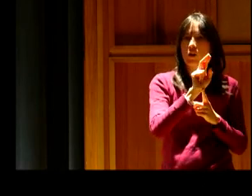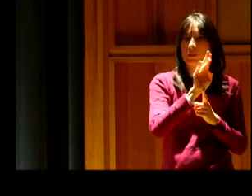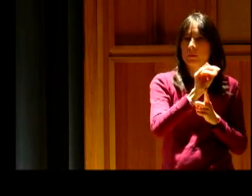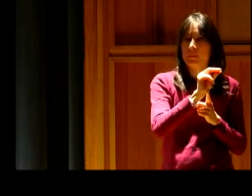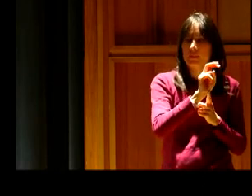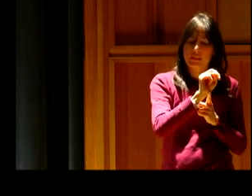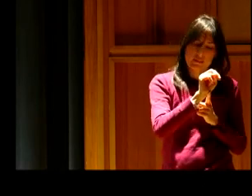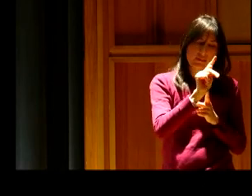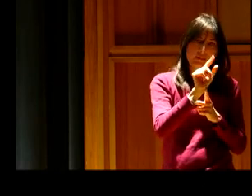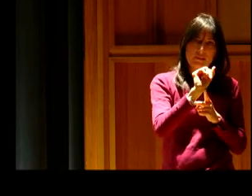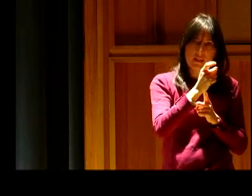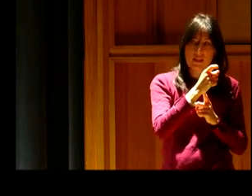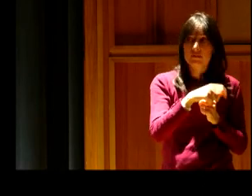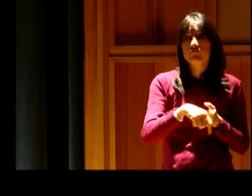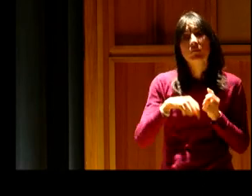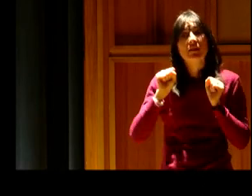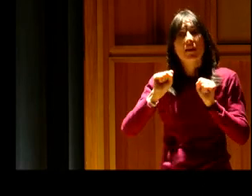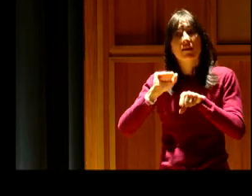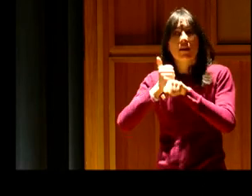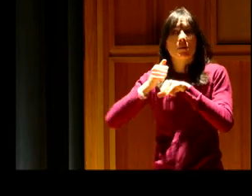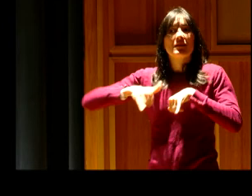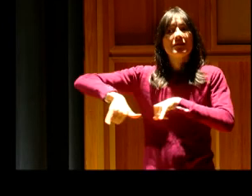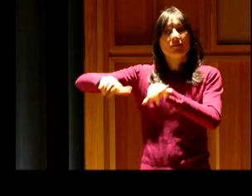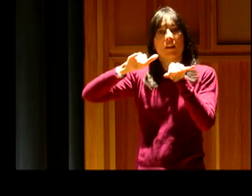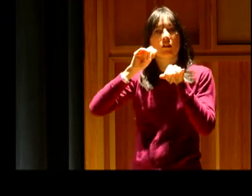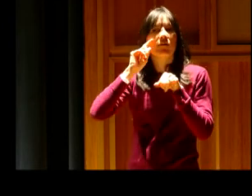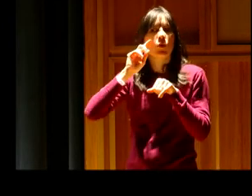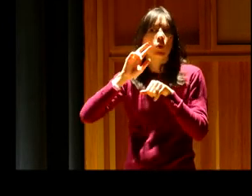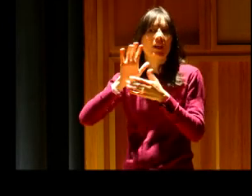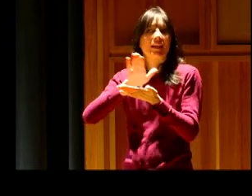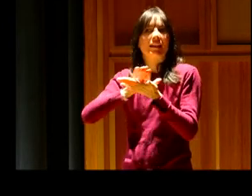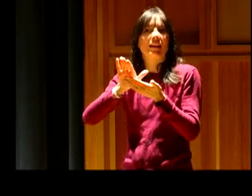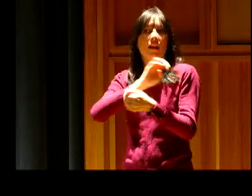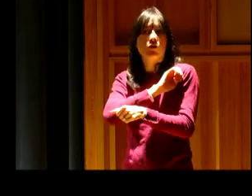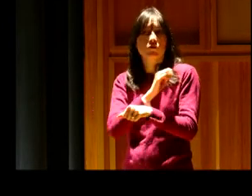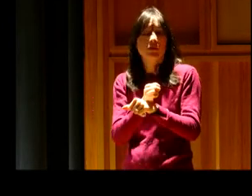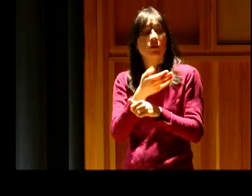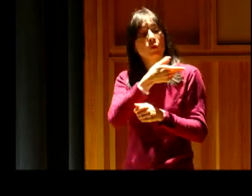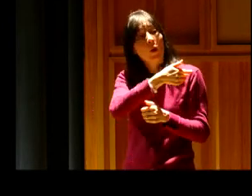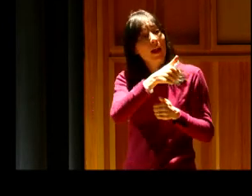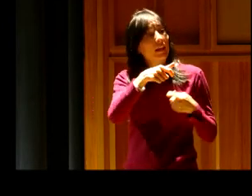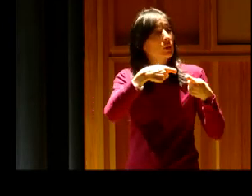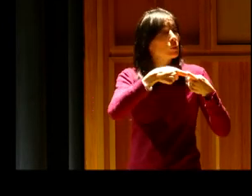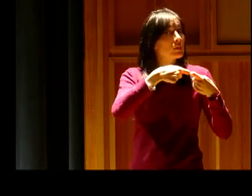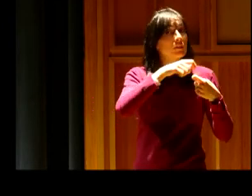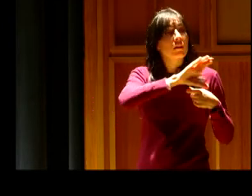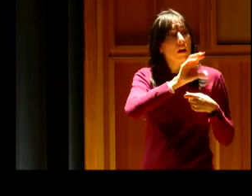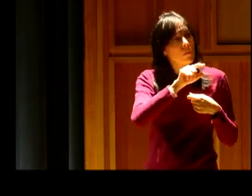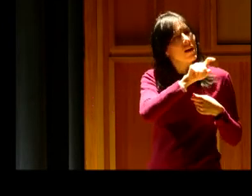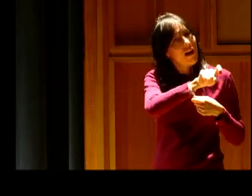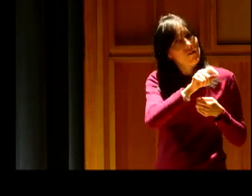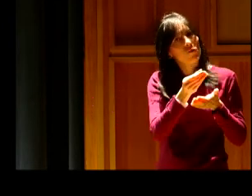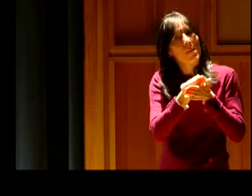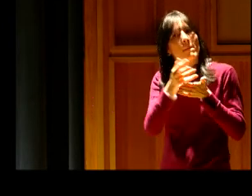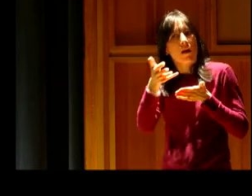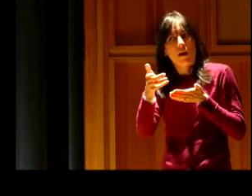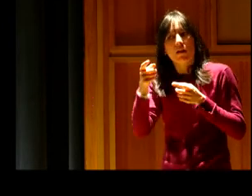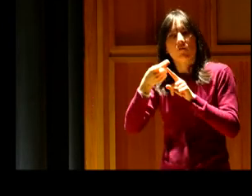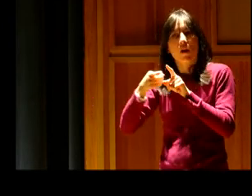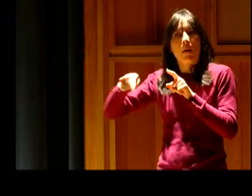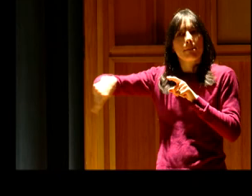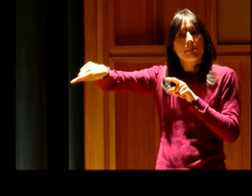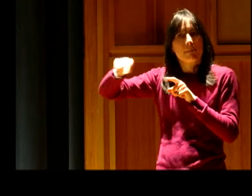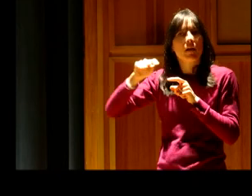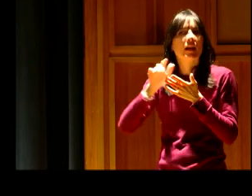national clean energy standard that requires utilities over time to buy more and more clean energy. We could